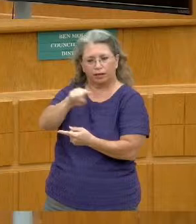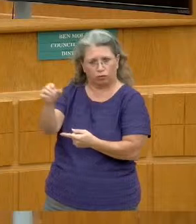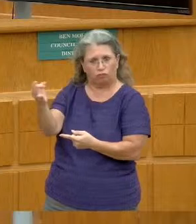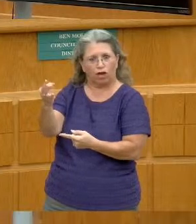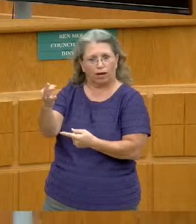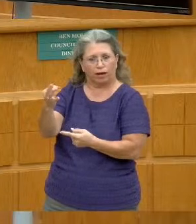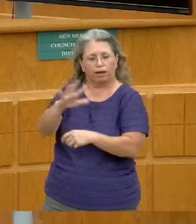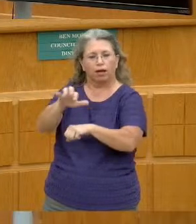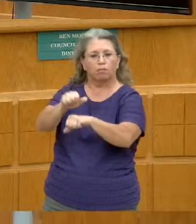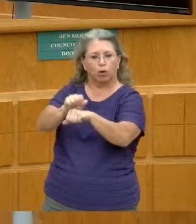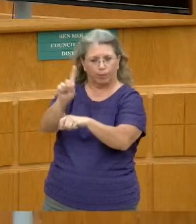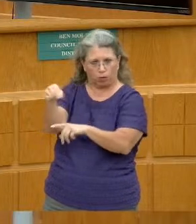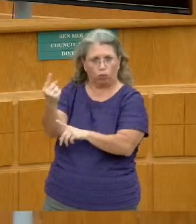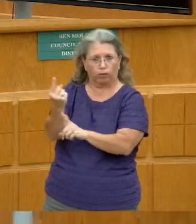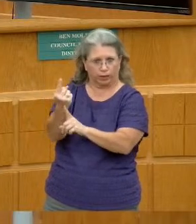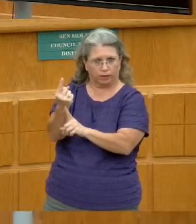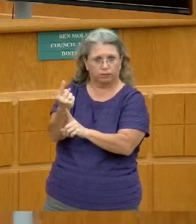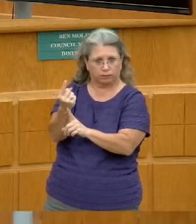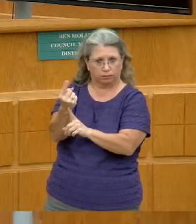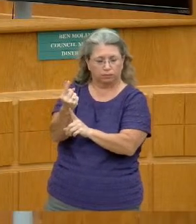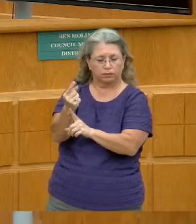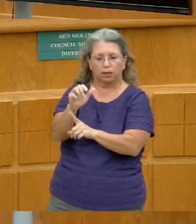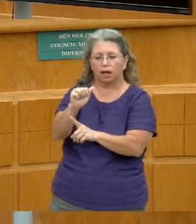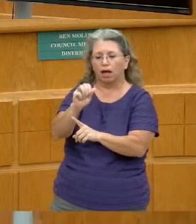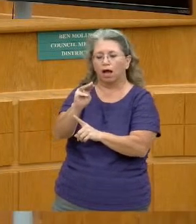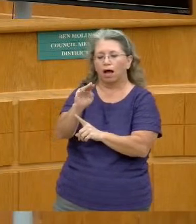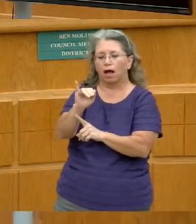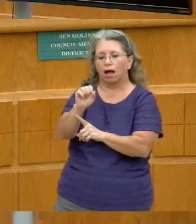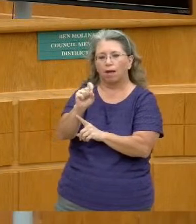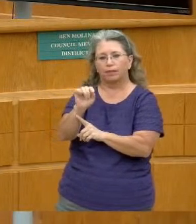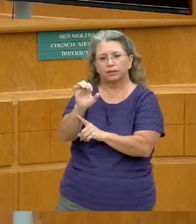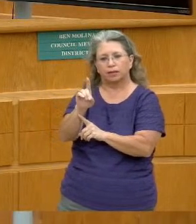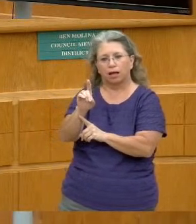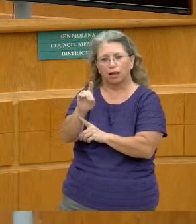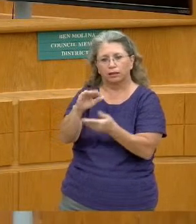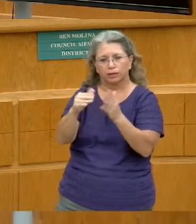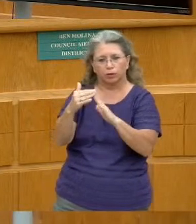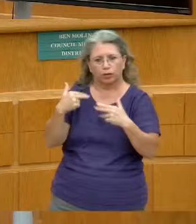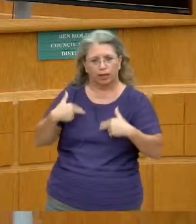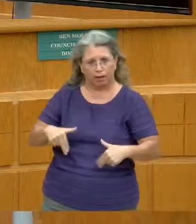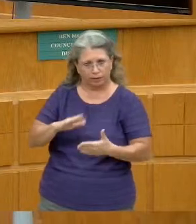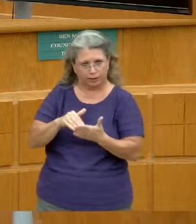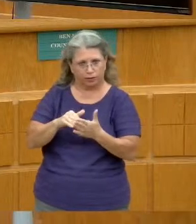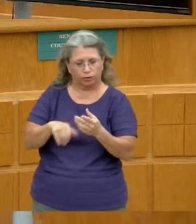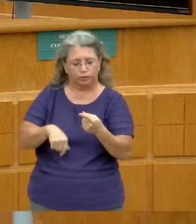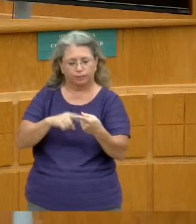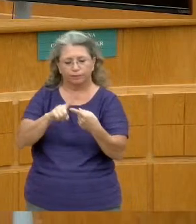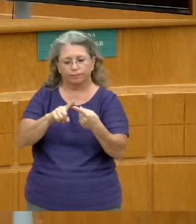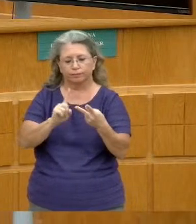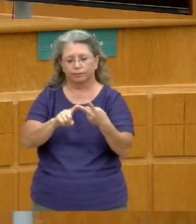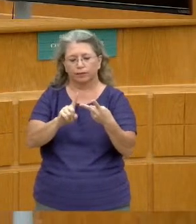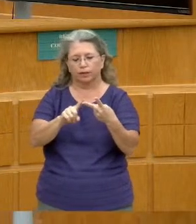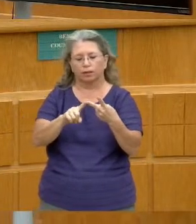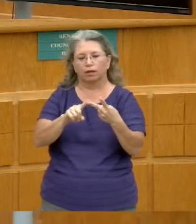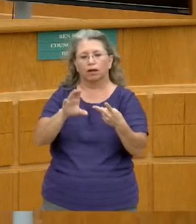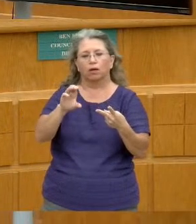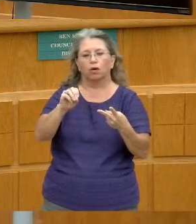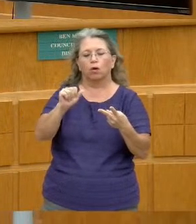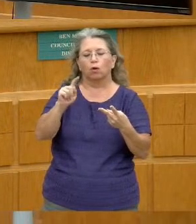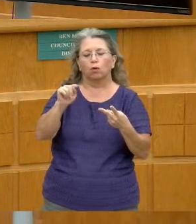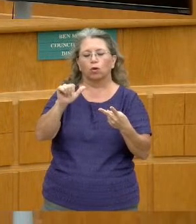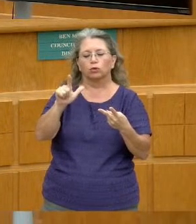by appointment only. Okay, Amistad Community Health Center. Another one is the Coastal